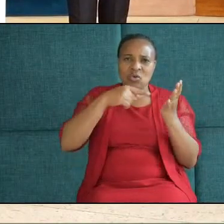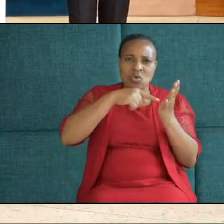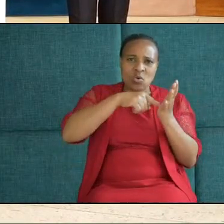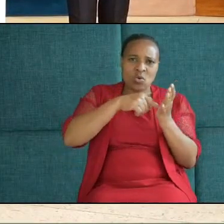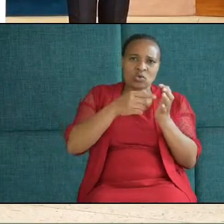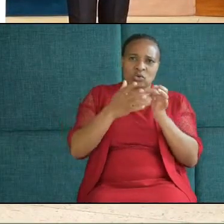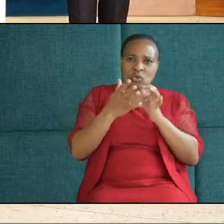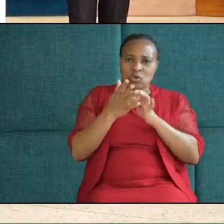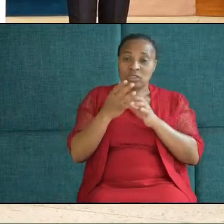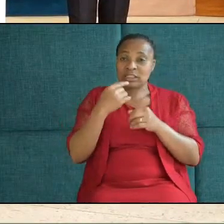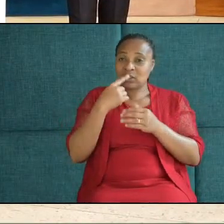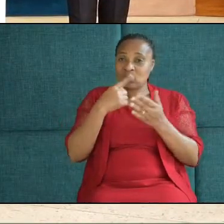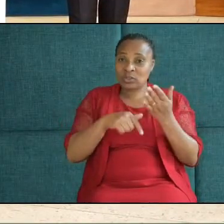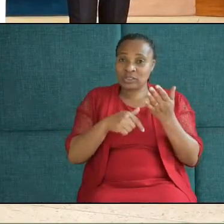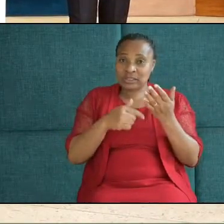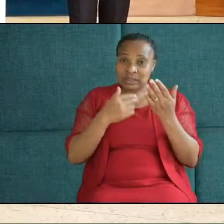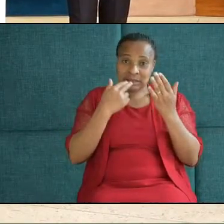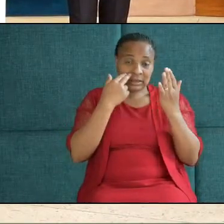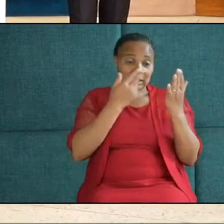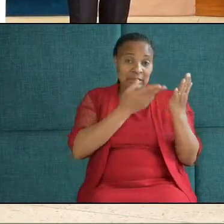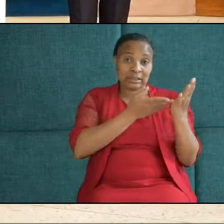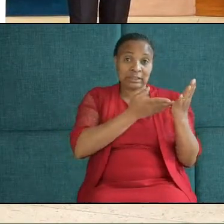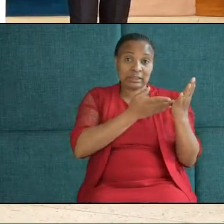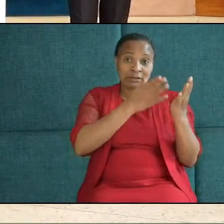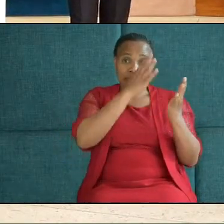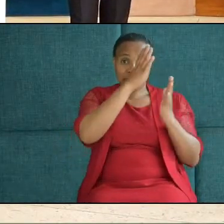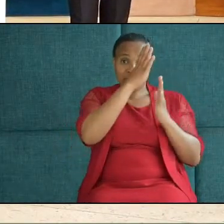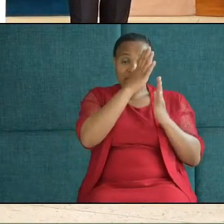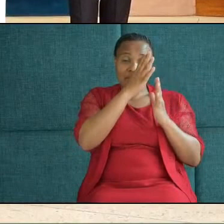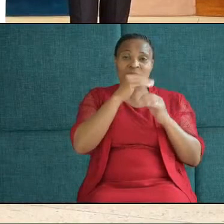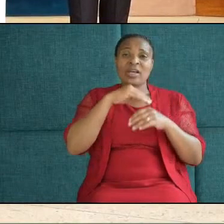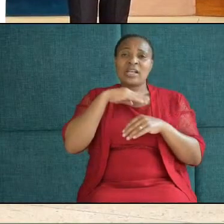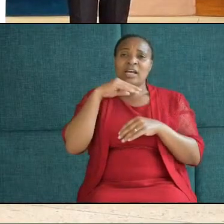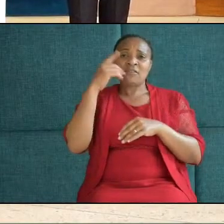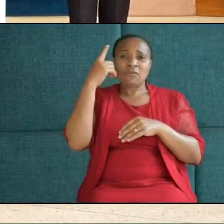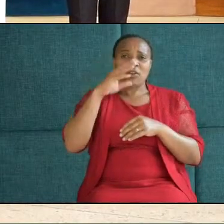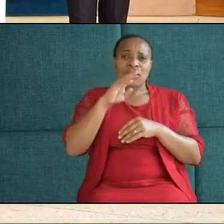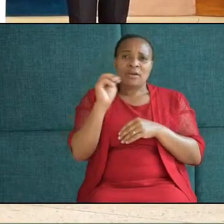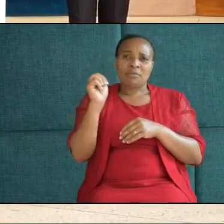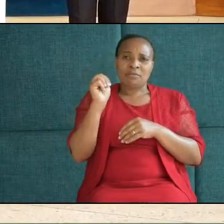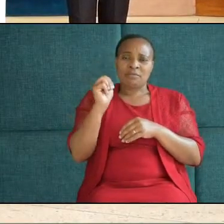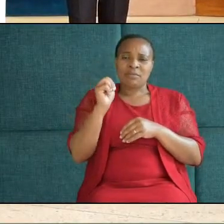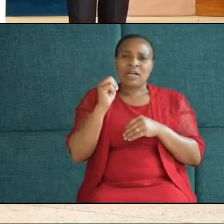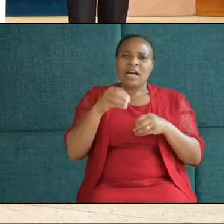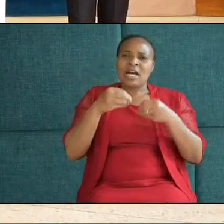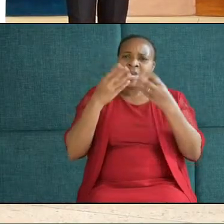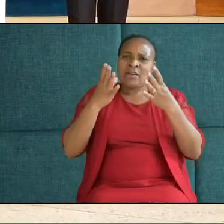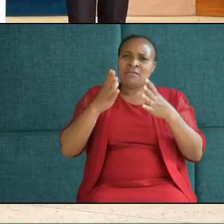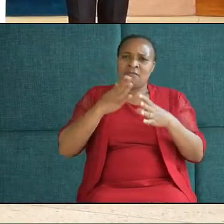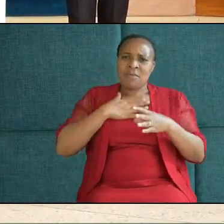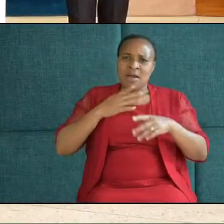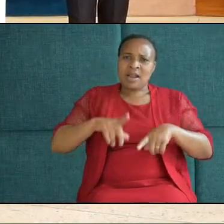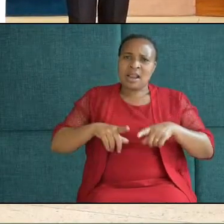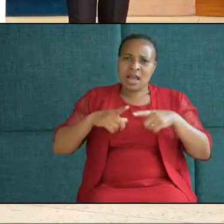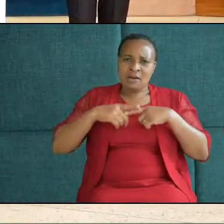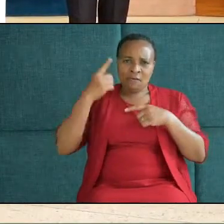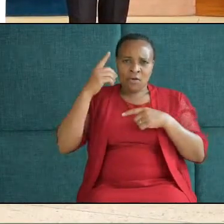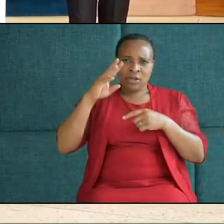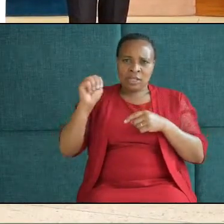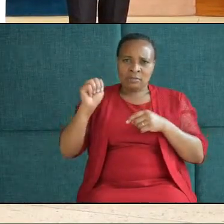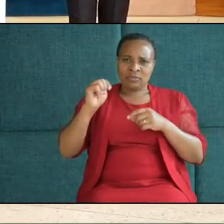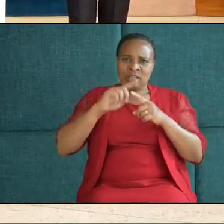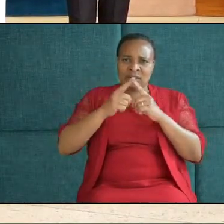by the nails, and says, "See, my Father, I died for them. I gave my life for them, and they